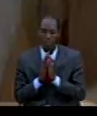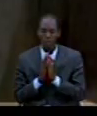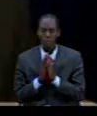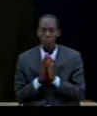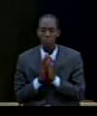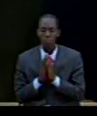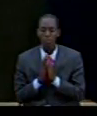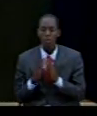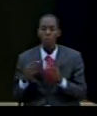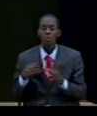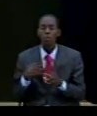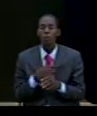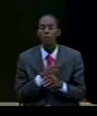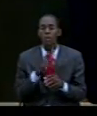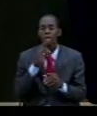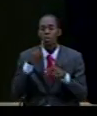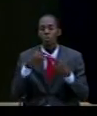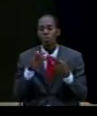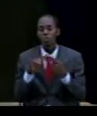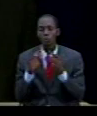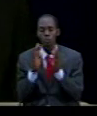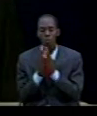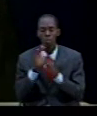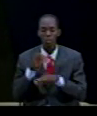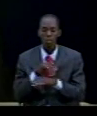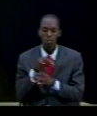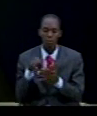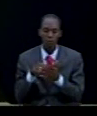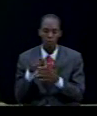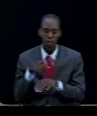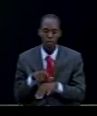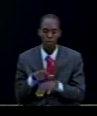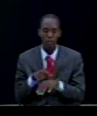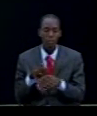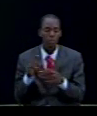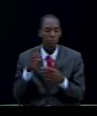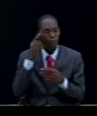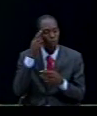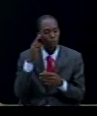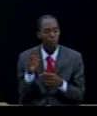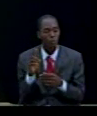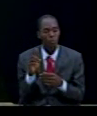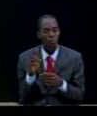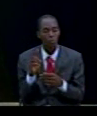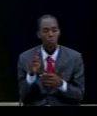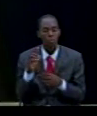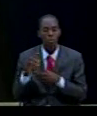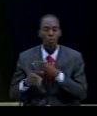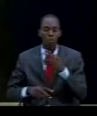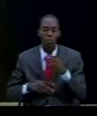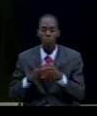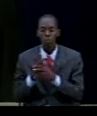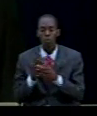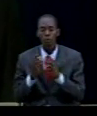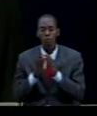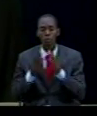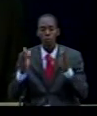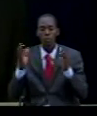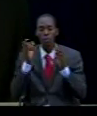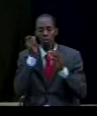We are going to pray at this time for global awakening,